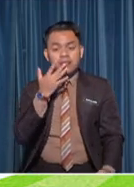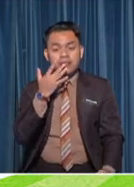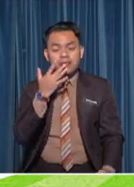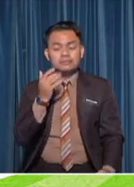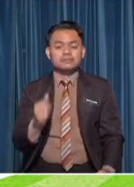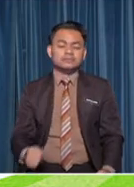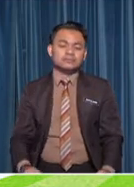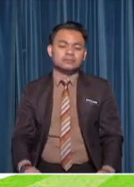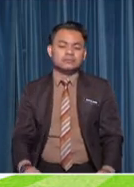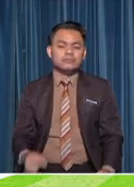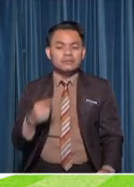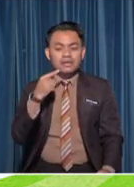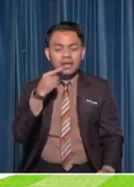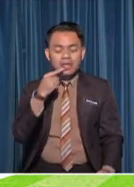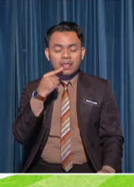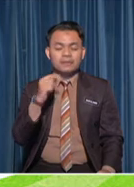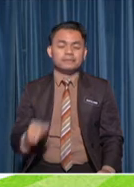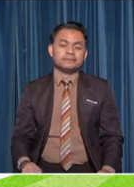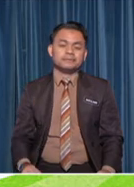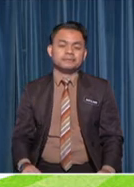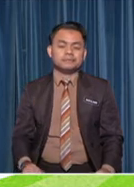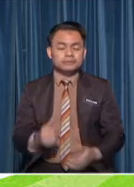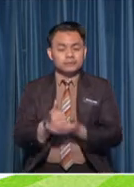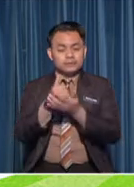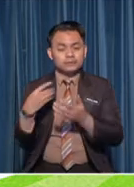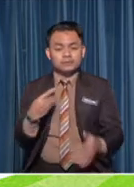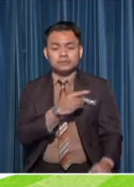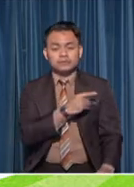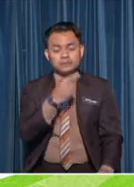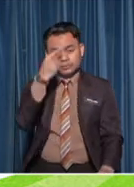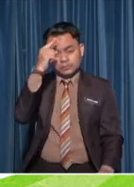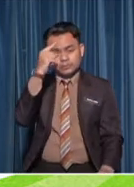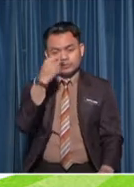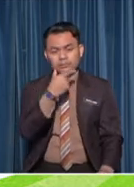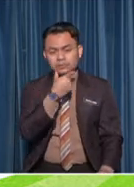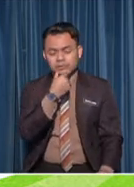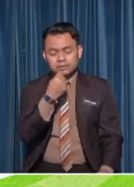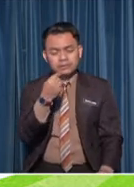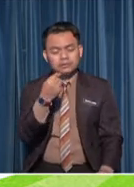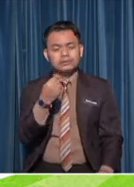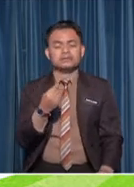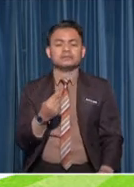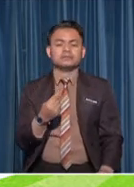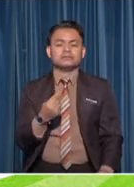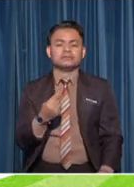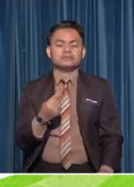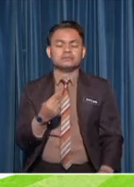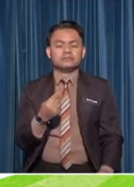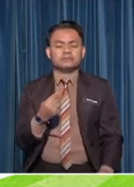The tongue helps us to taste different flavors of food.